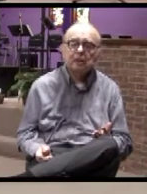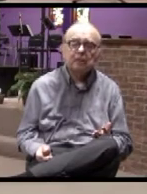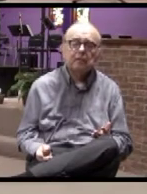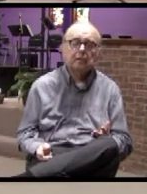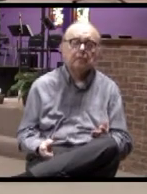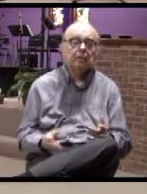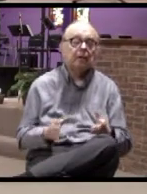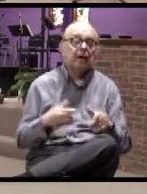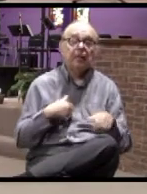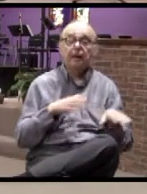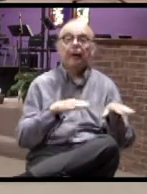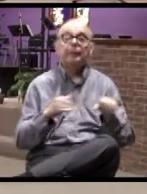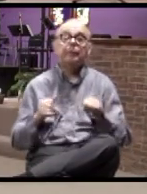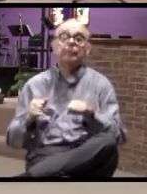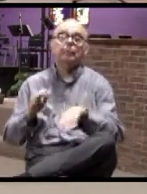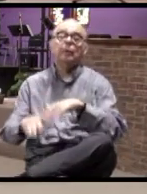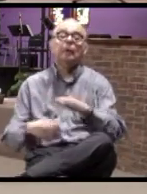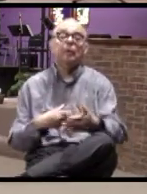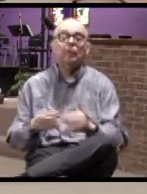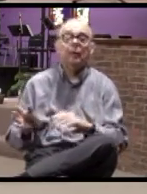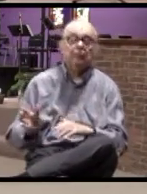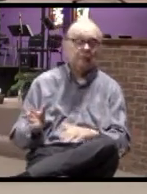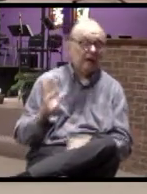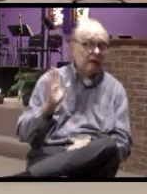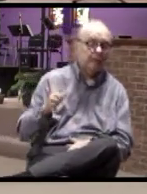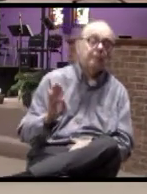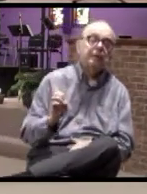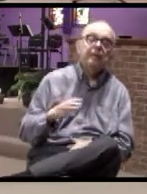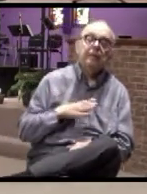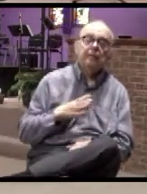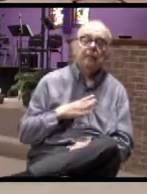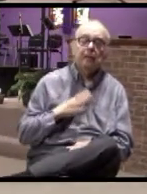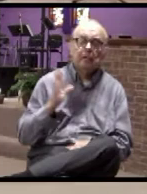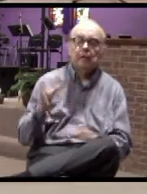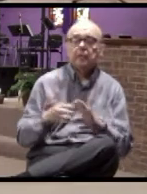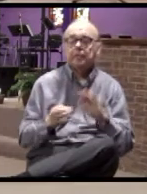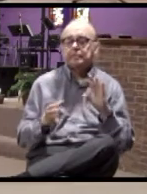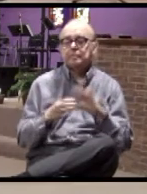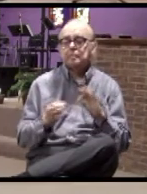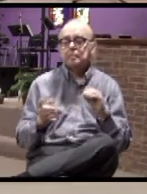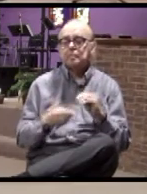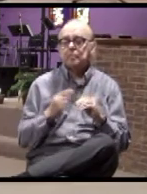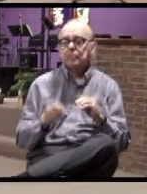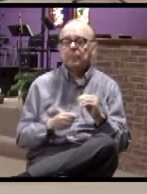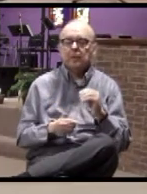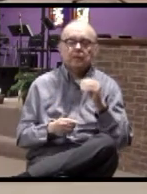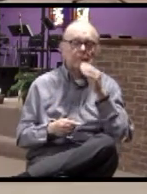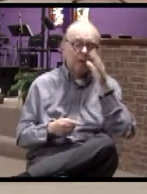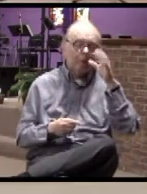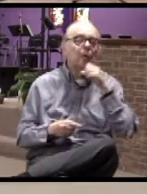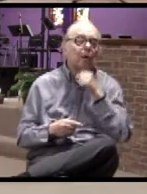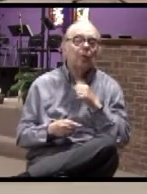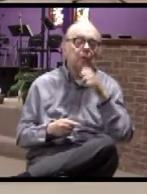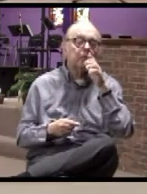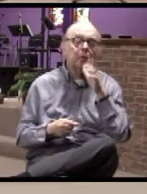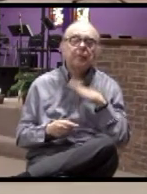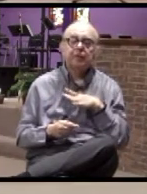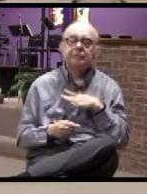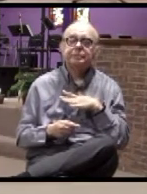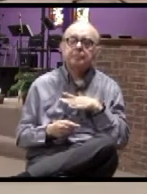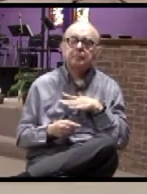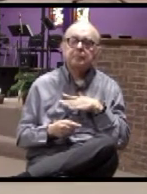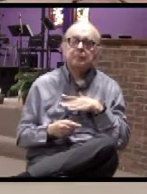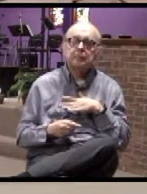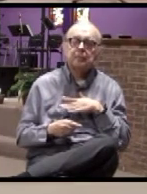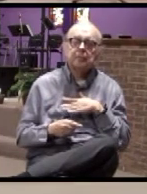And then I'll walk away. And I'll be fine. But there's a story of an elderly lady. She